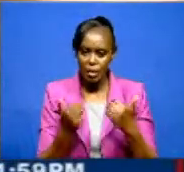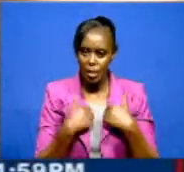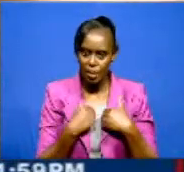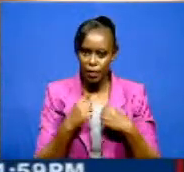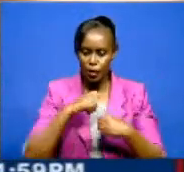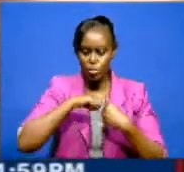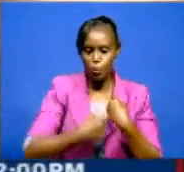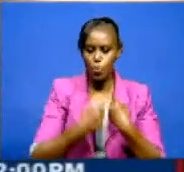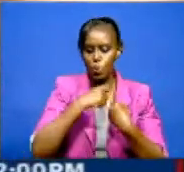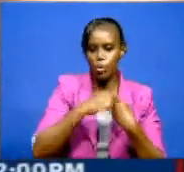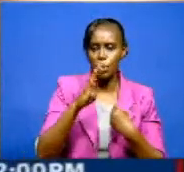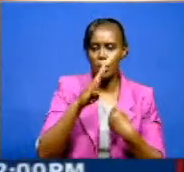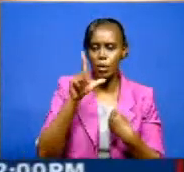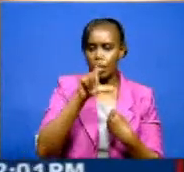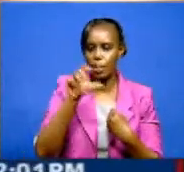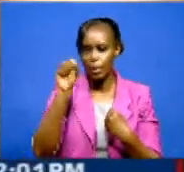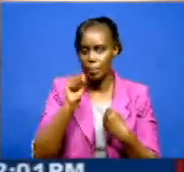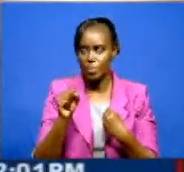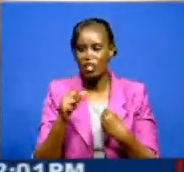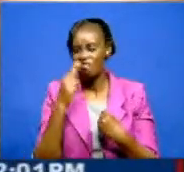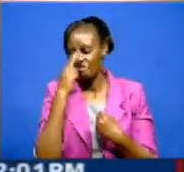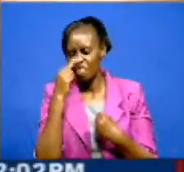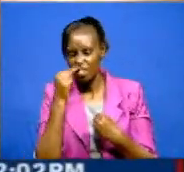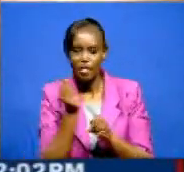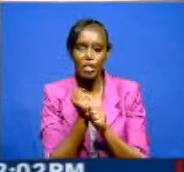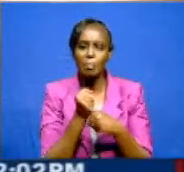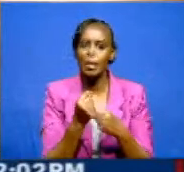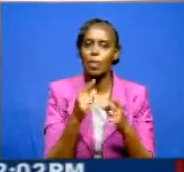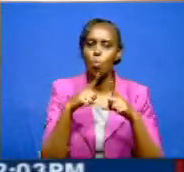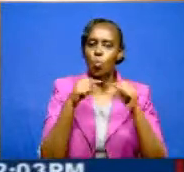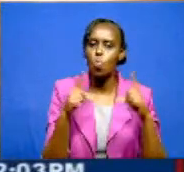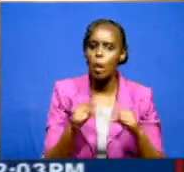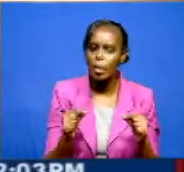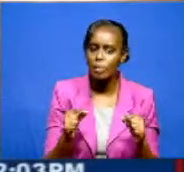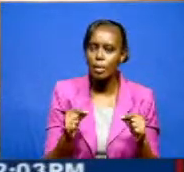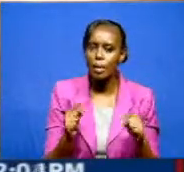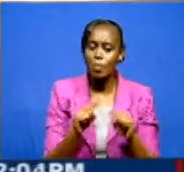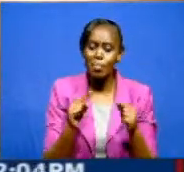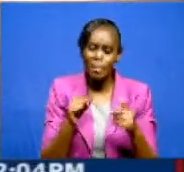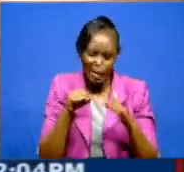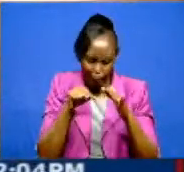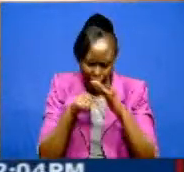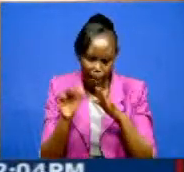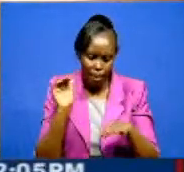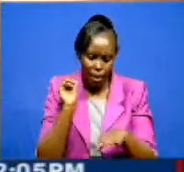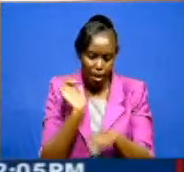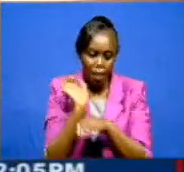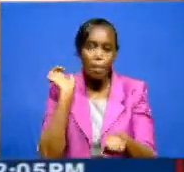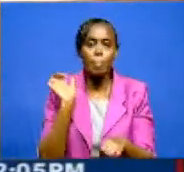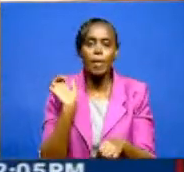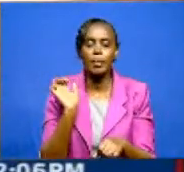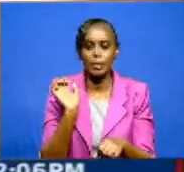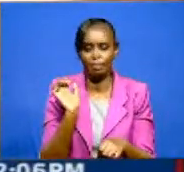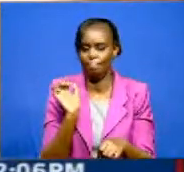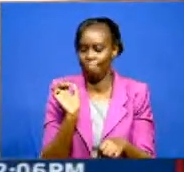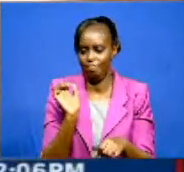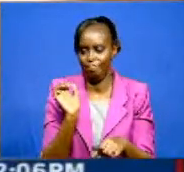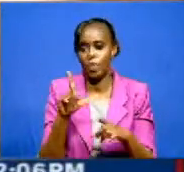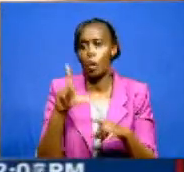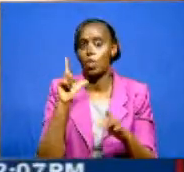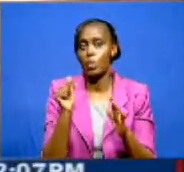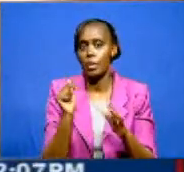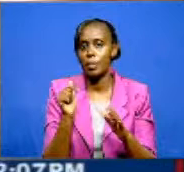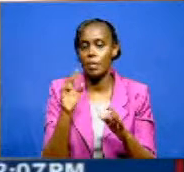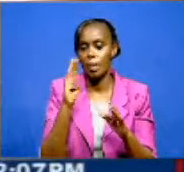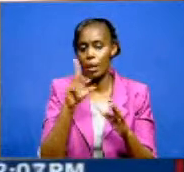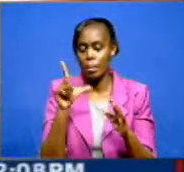potato bills, you know, and joke around it. But when you actually look at the impact of such legislation, these are the kind